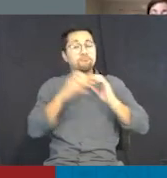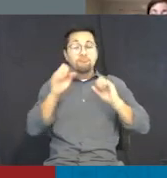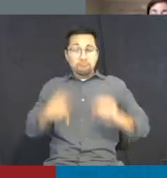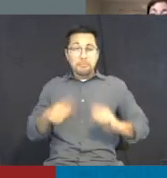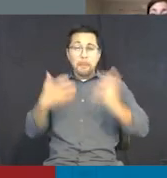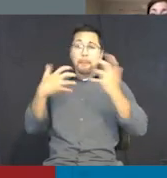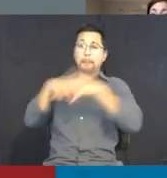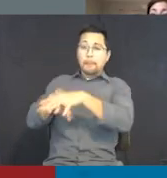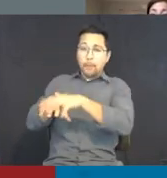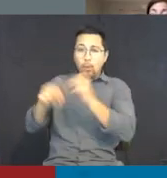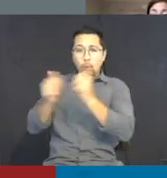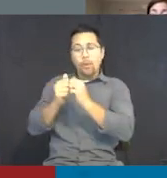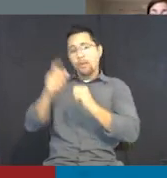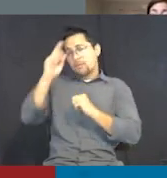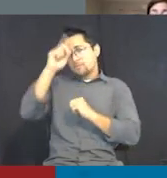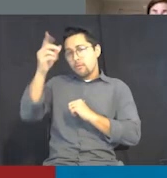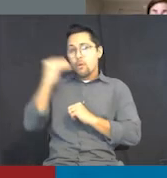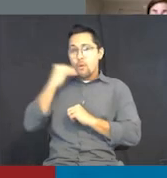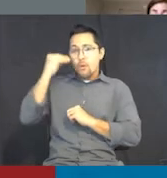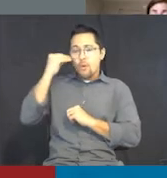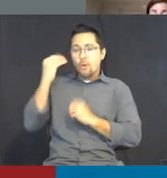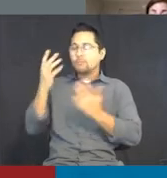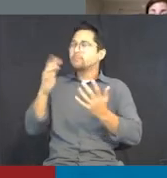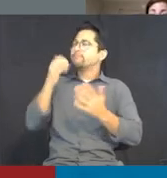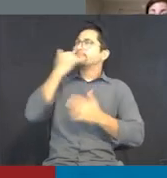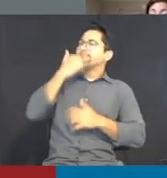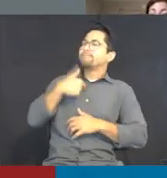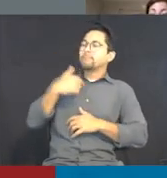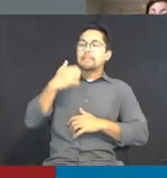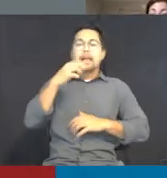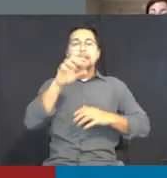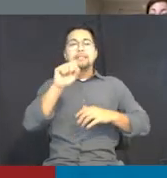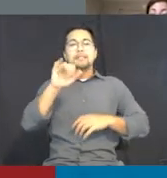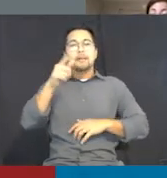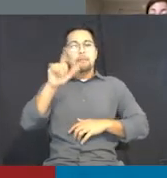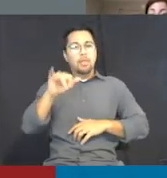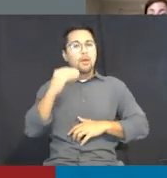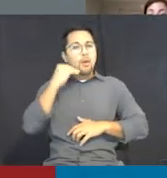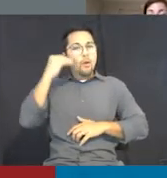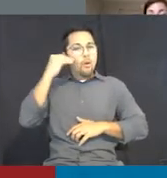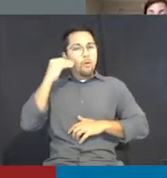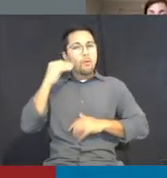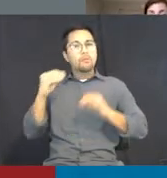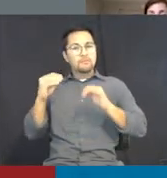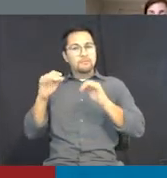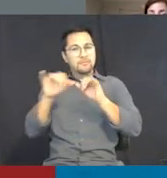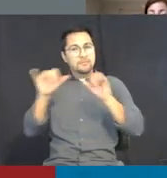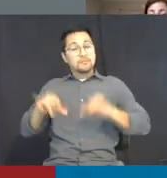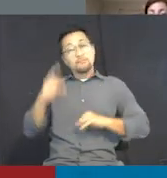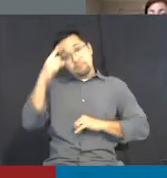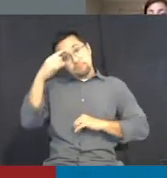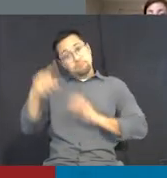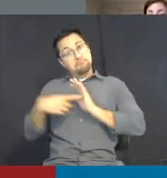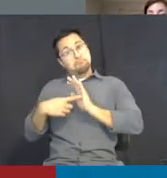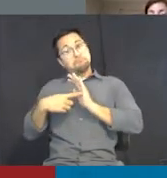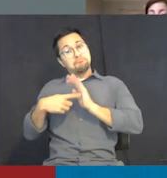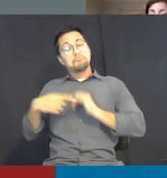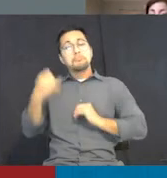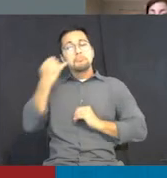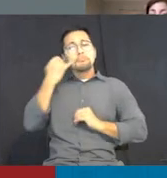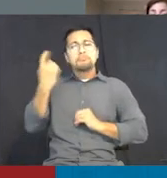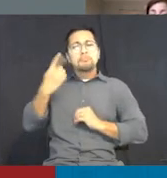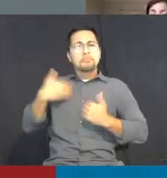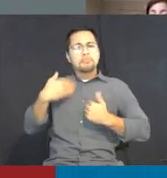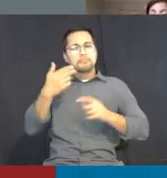their front door and they push their Ring doorbell, instead of making a sound in one's home, we want to turn on a